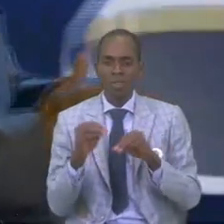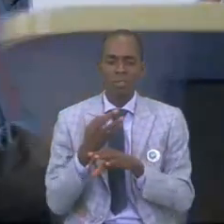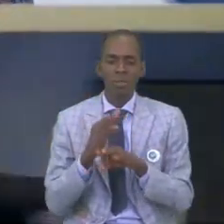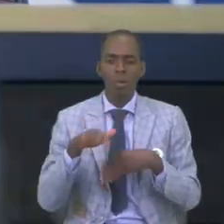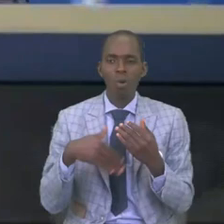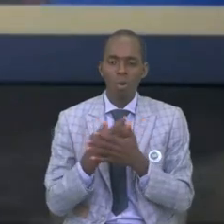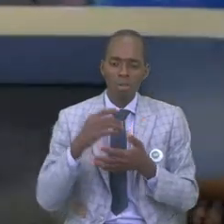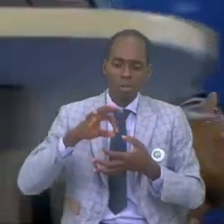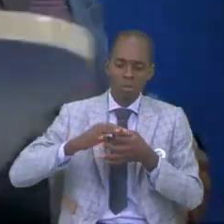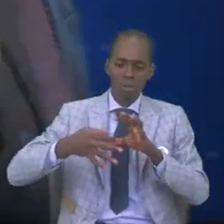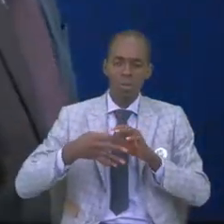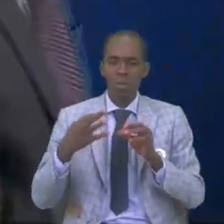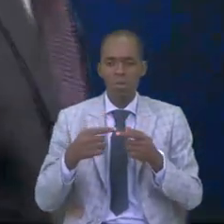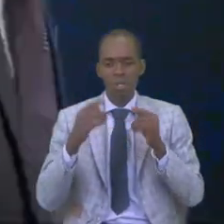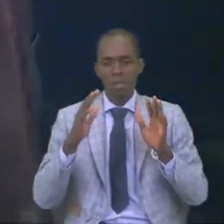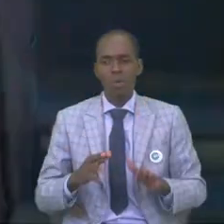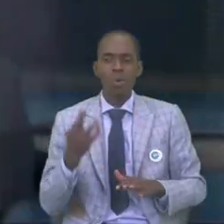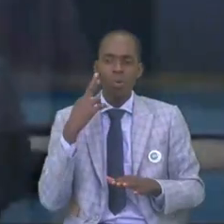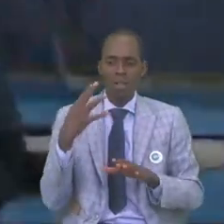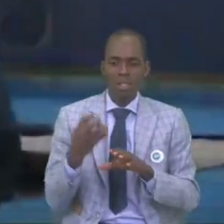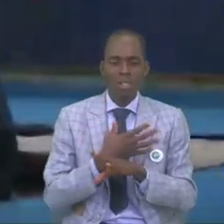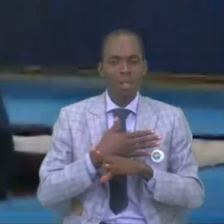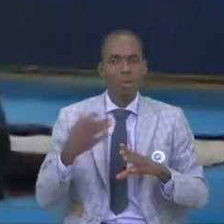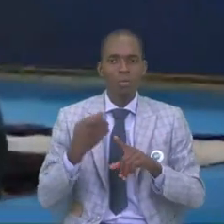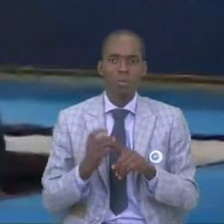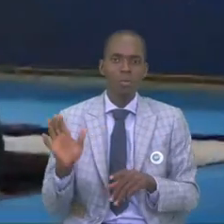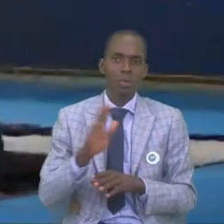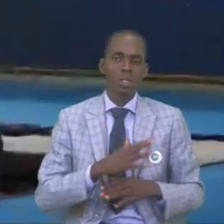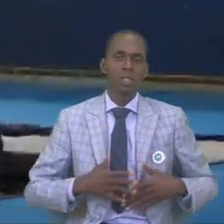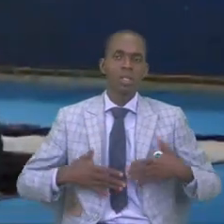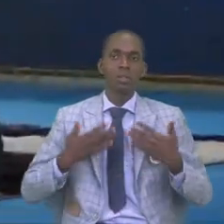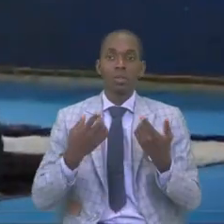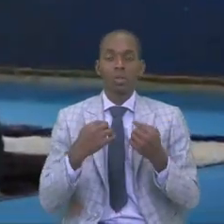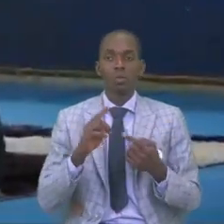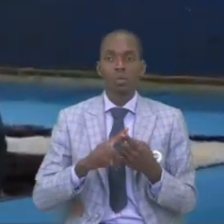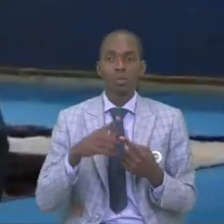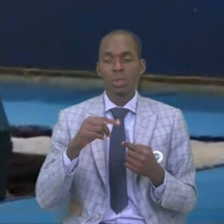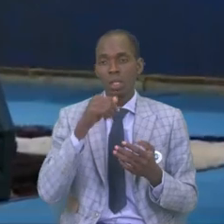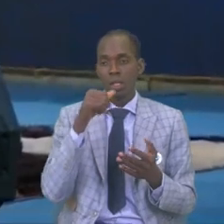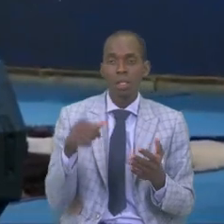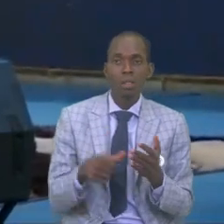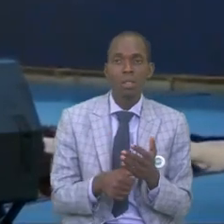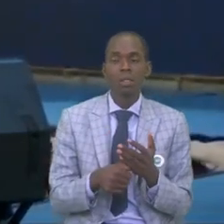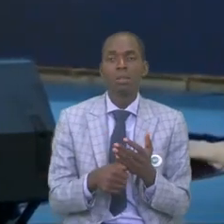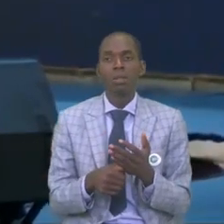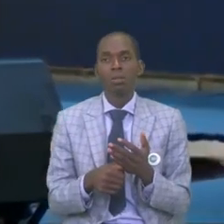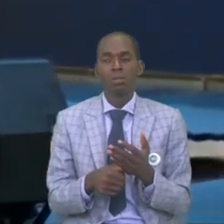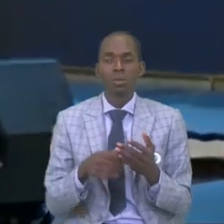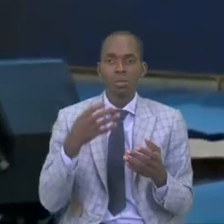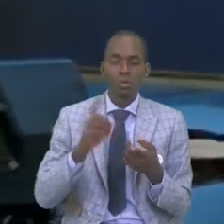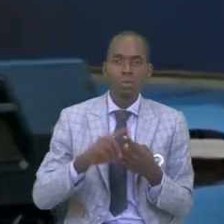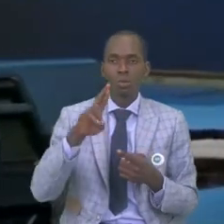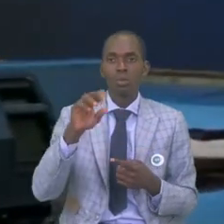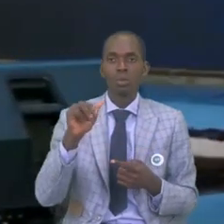of the enemy, they were taken away from their lives. You come to the epistles, you come to Romans and 1st,